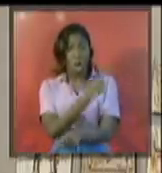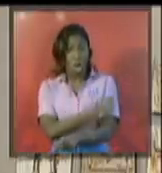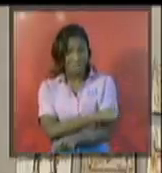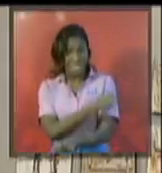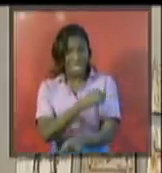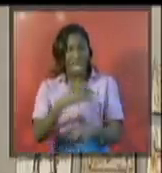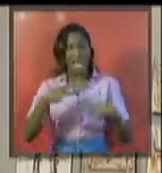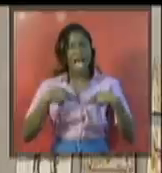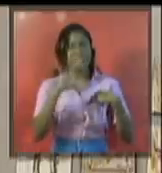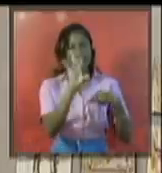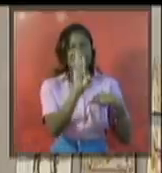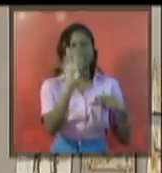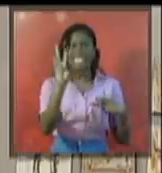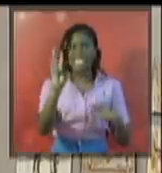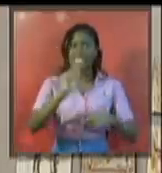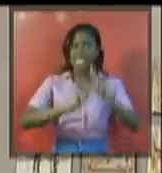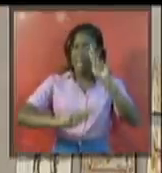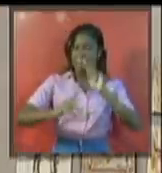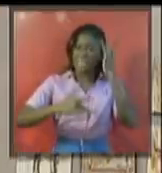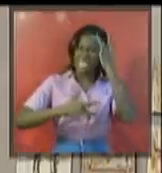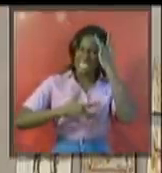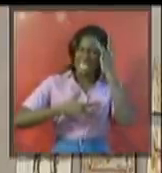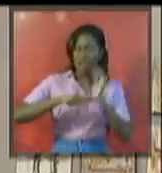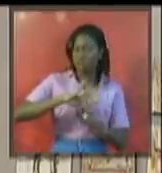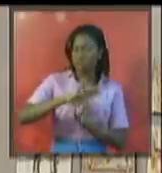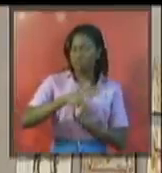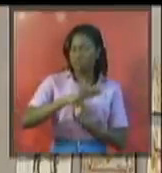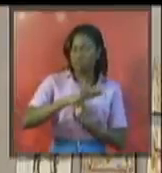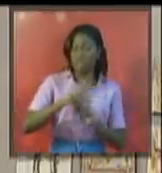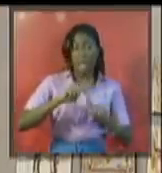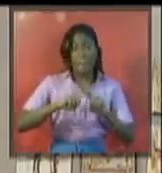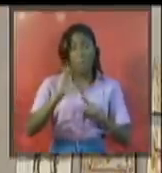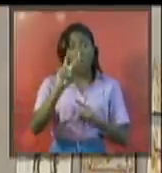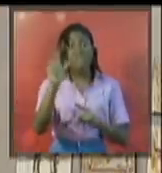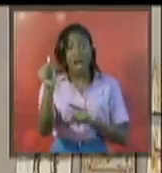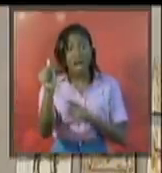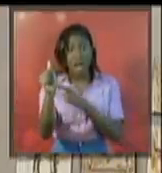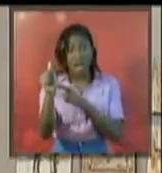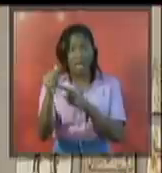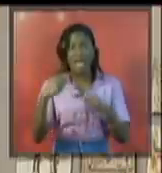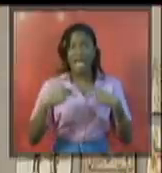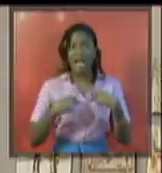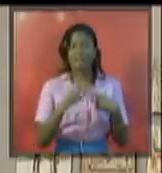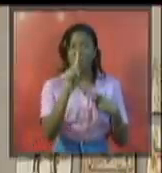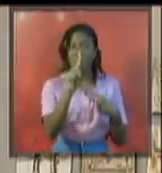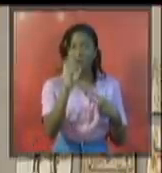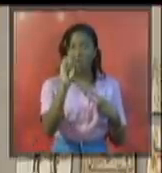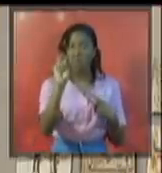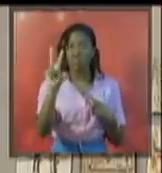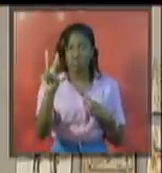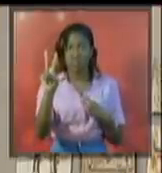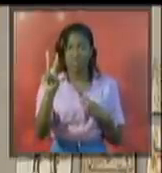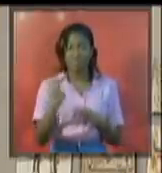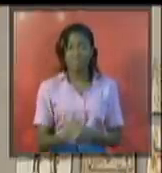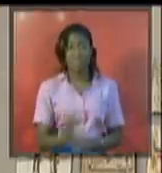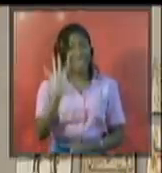ill. But at the Couva Multi-Training Facility, we currently have 102 patients, 5 of which are in the high